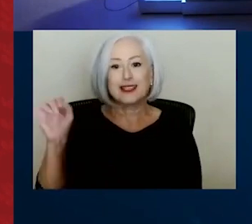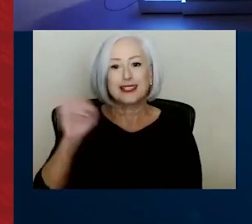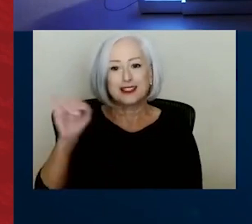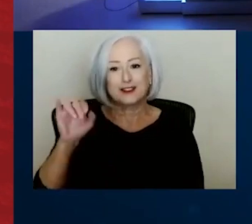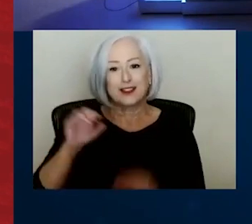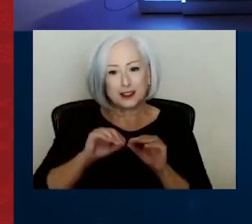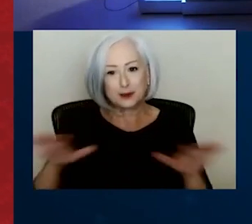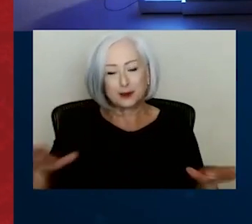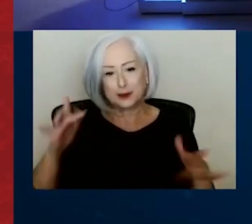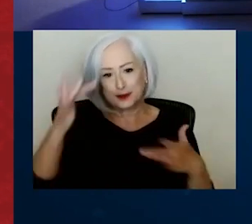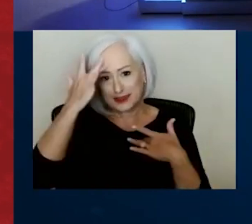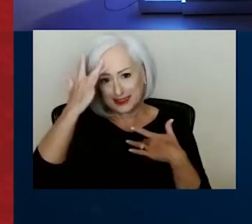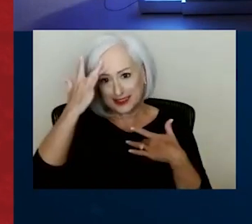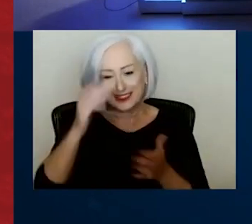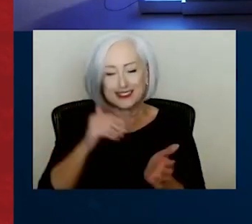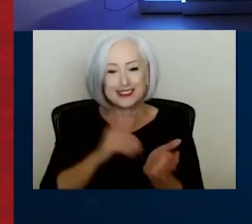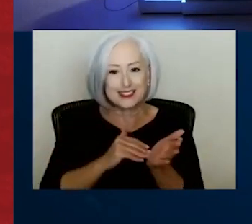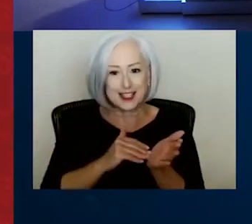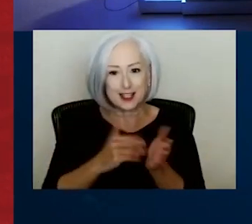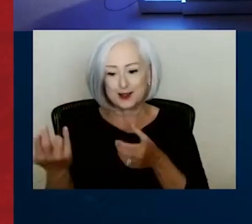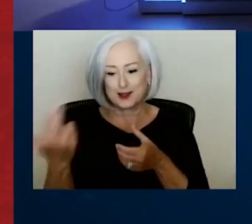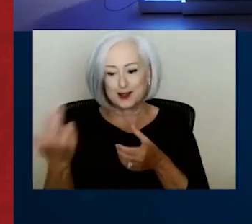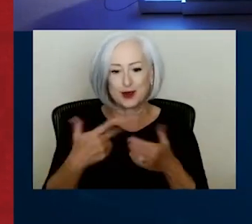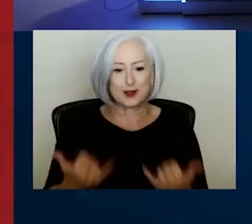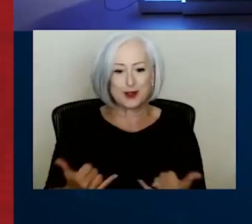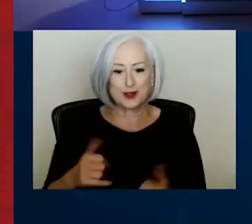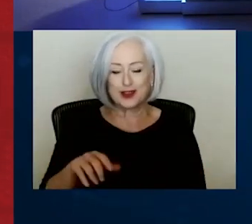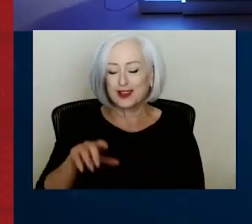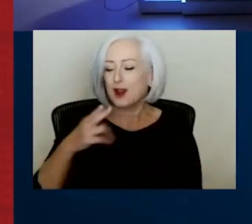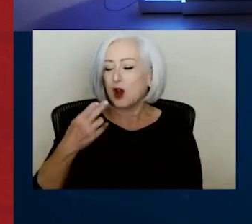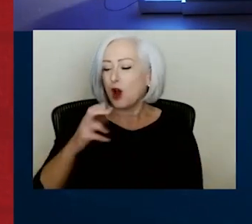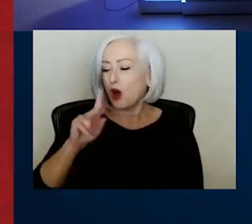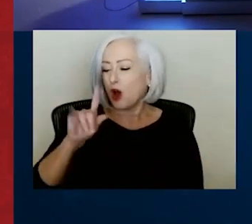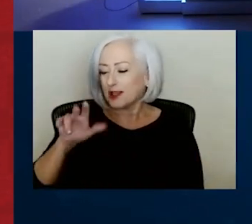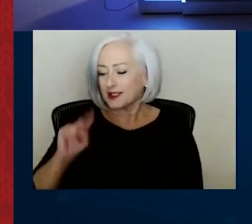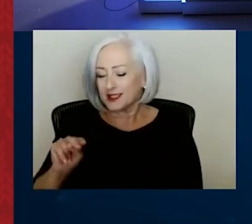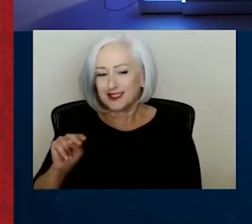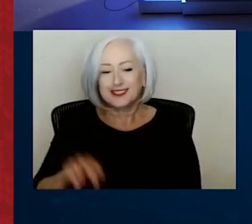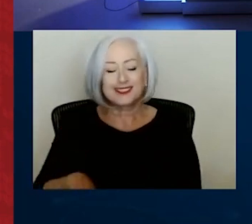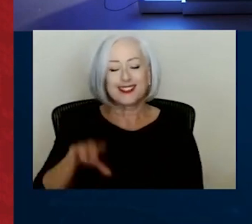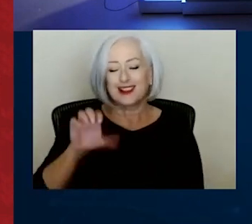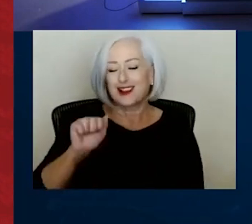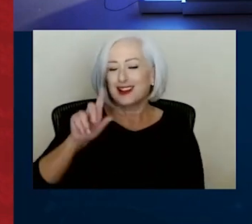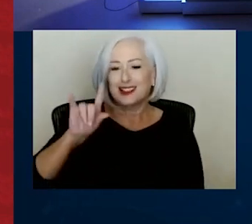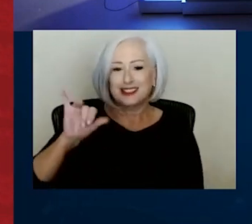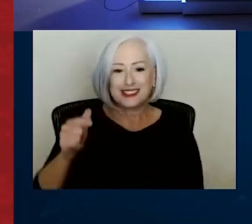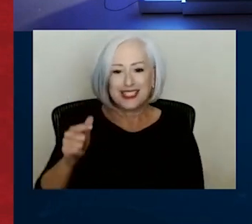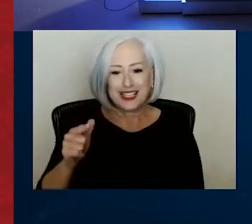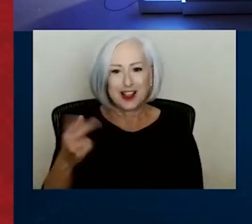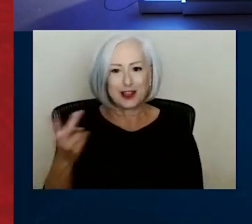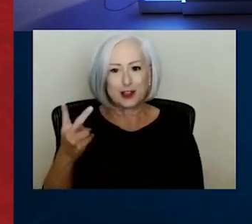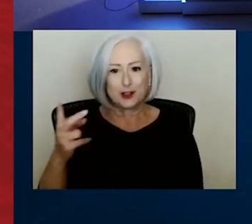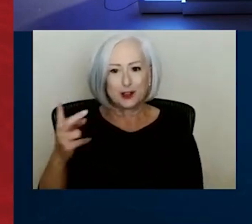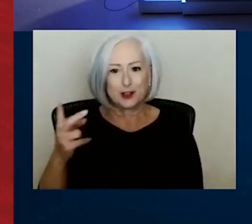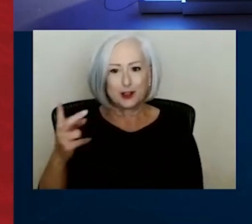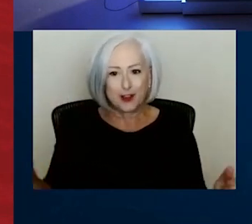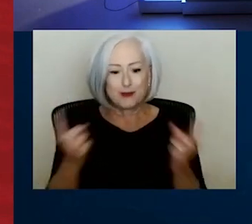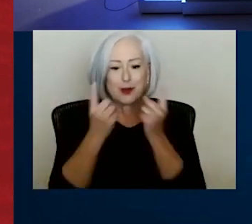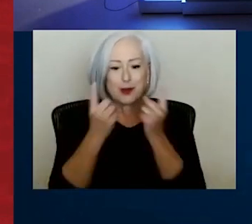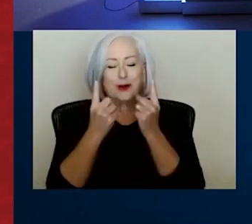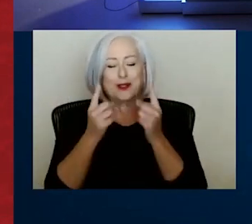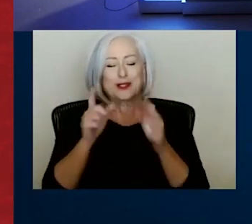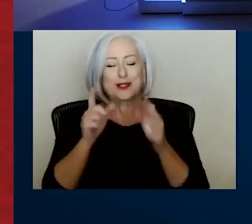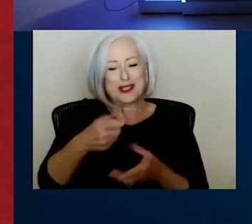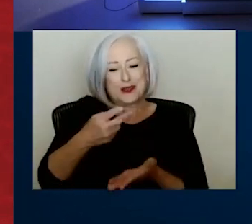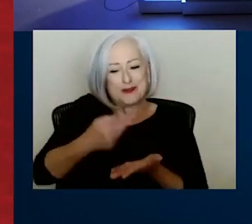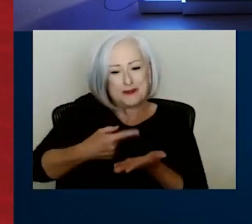It's a little tough sometimes because I get Hawkinson and Adiga teaming up on me, and we have to just watch for that, okay? We're going to be a little careful with that. Also in the studio